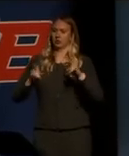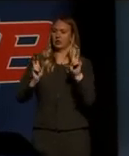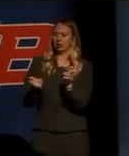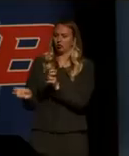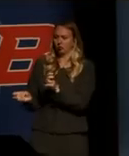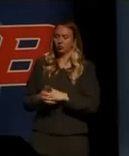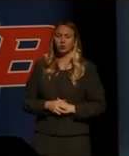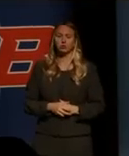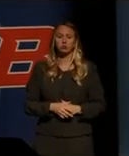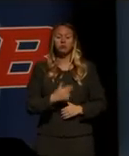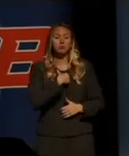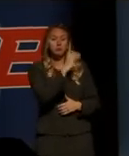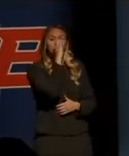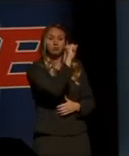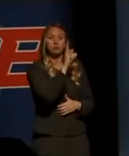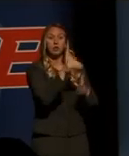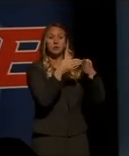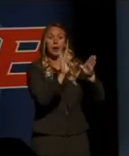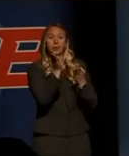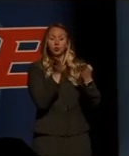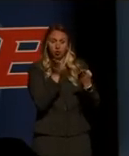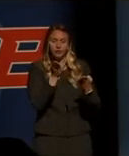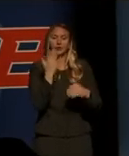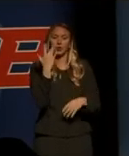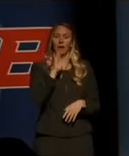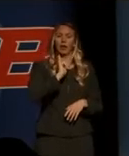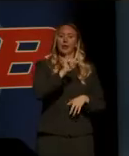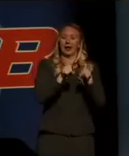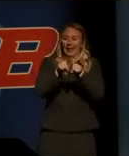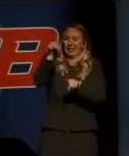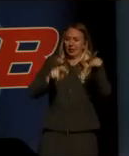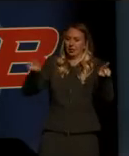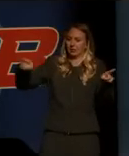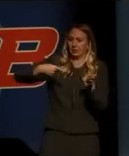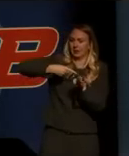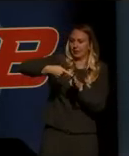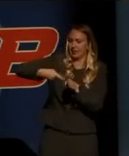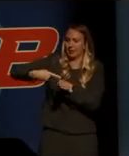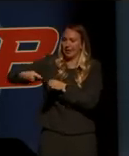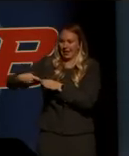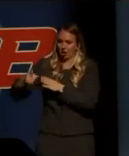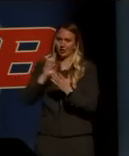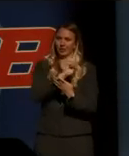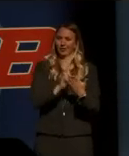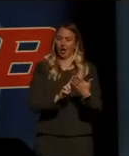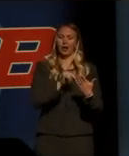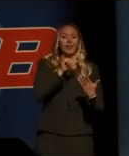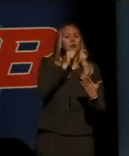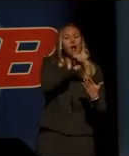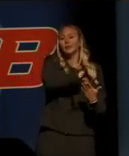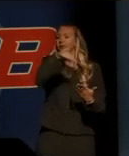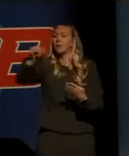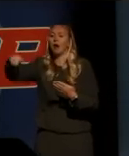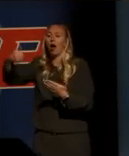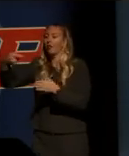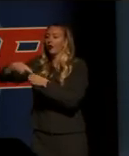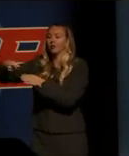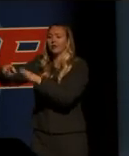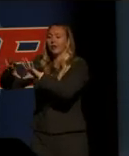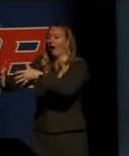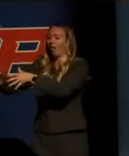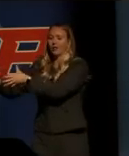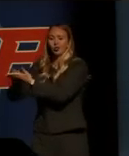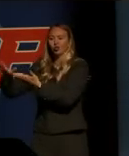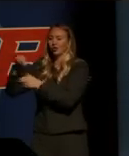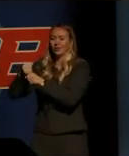Public Service because of its interdisciplinary design and structure, which is unlike other colleges and schools, and positions